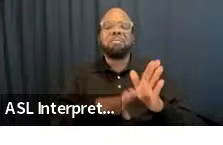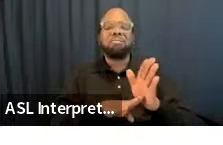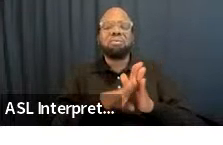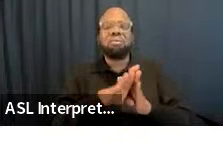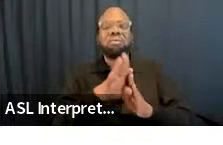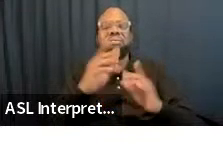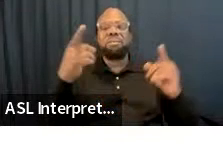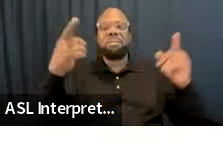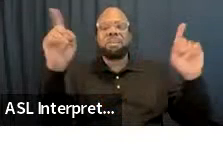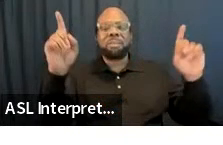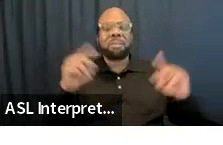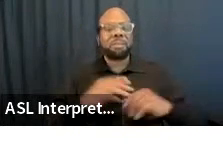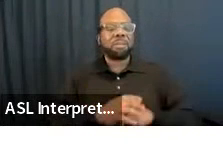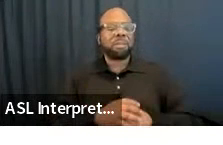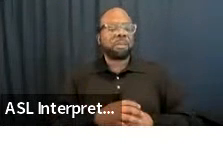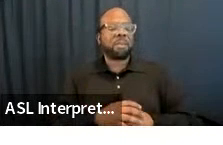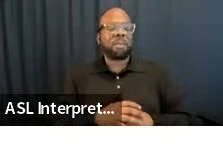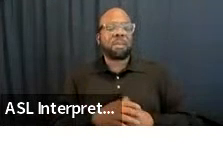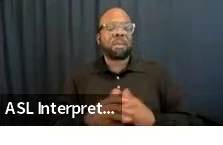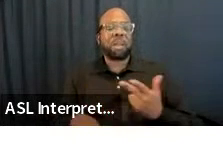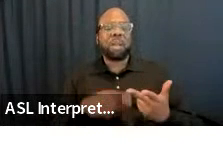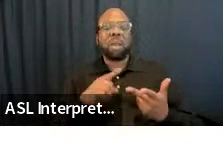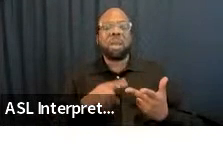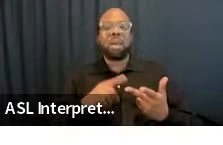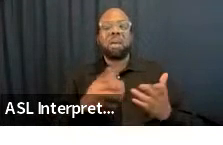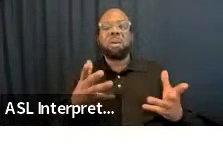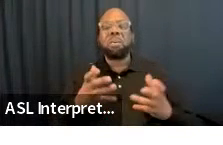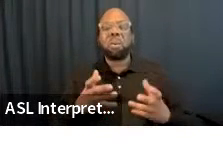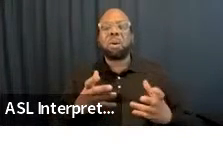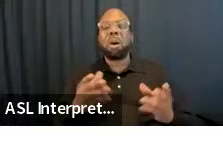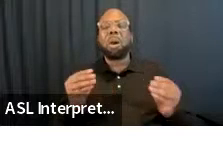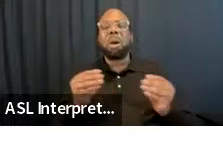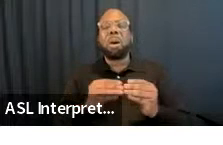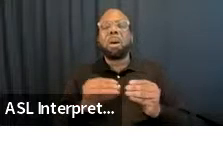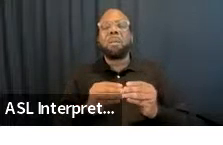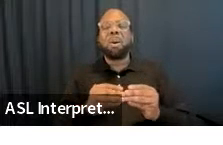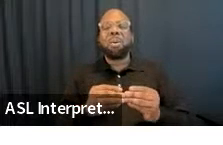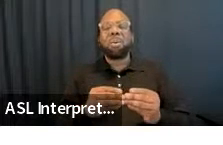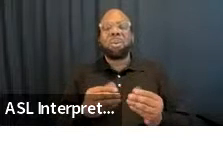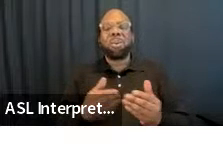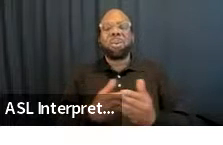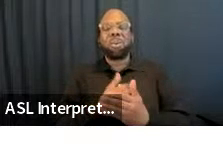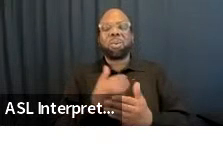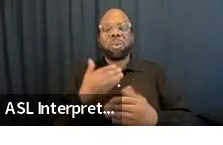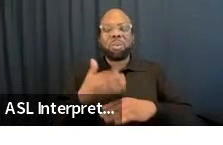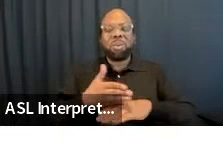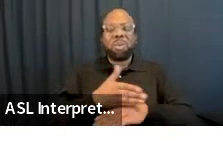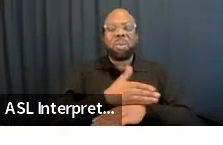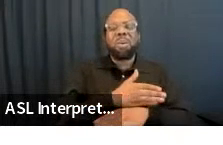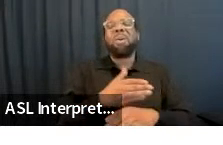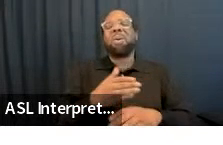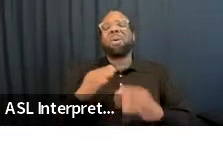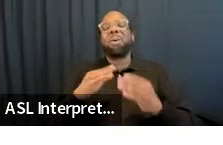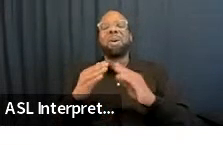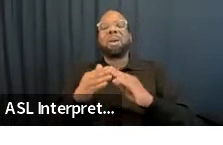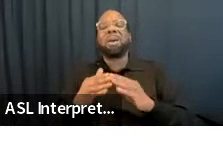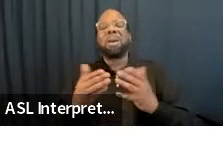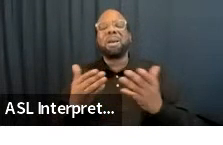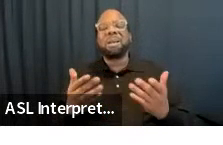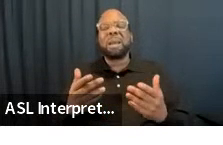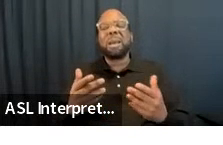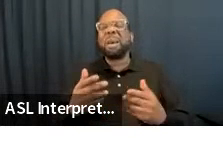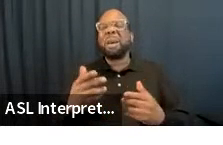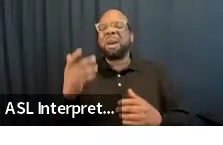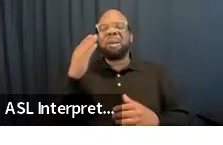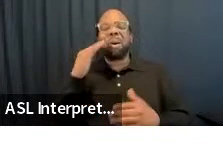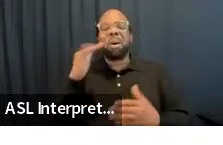city. Third, we want to foster more vibrant neighborhoods by increasing the access that New Yorkers have to local goods